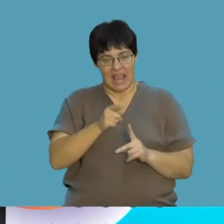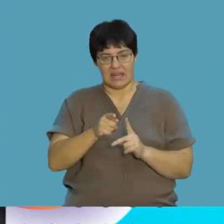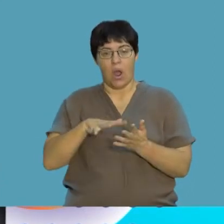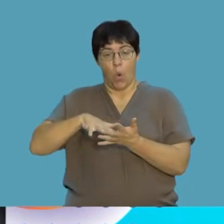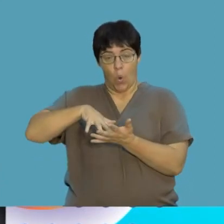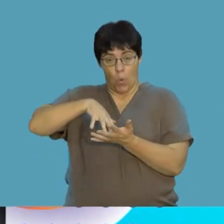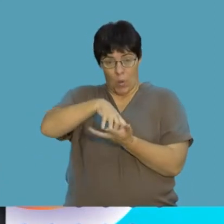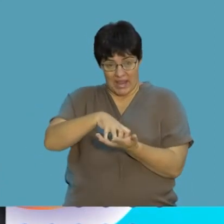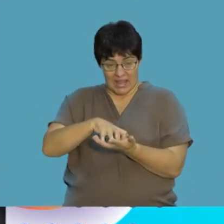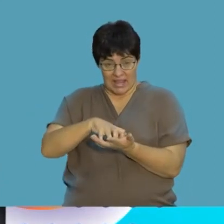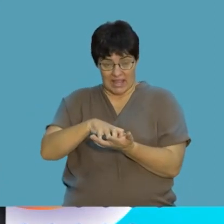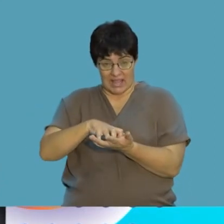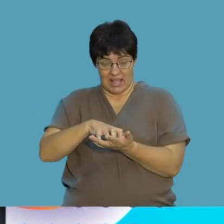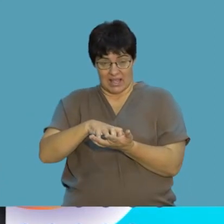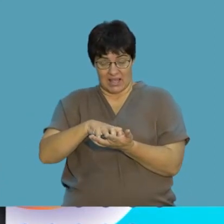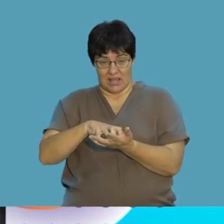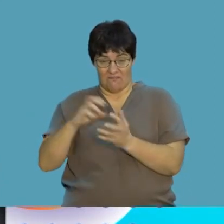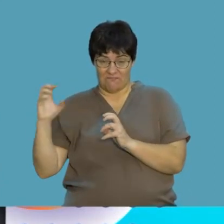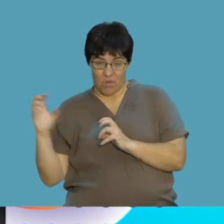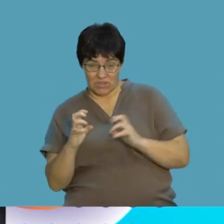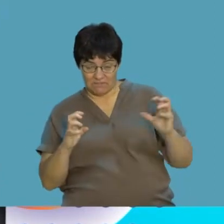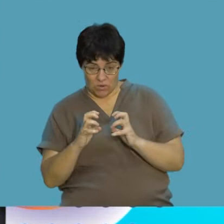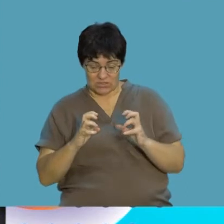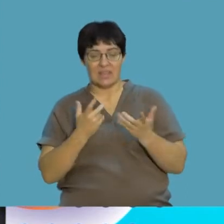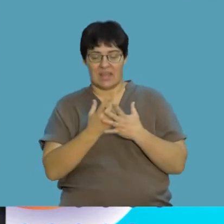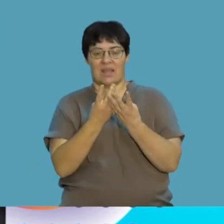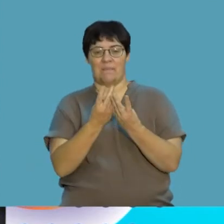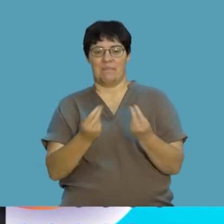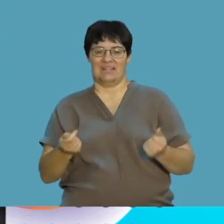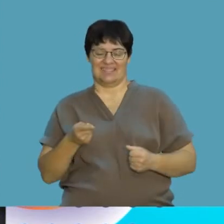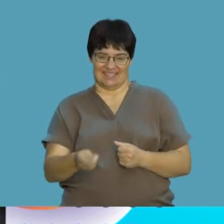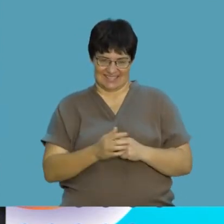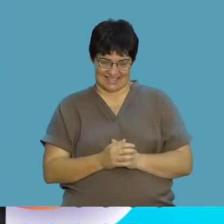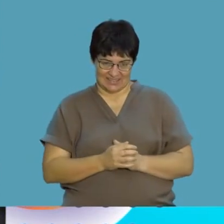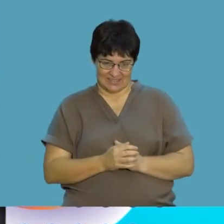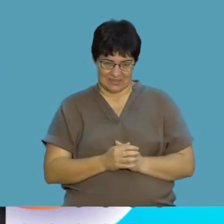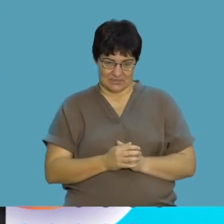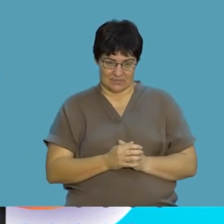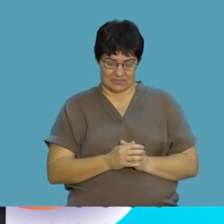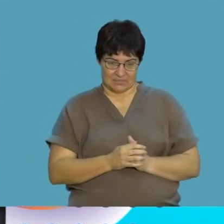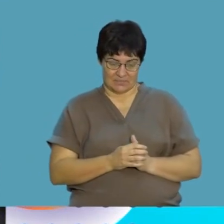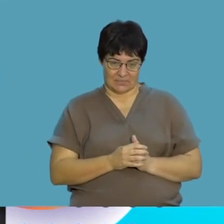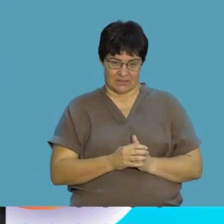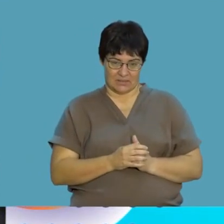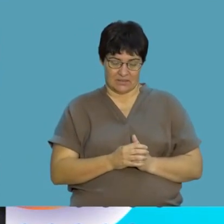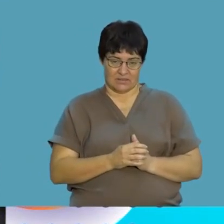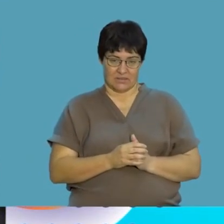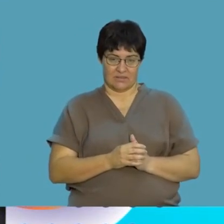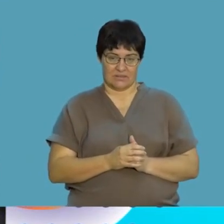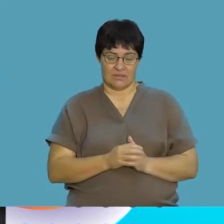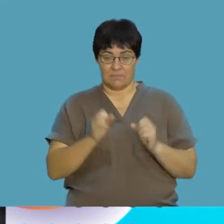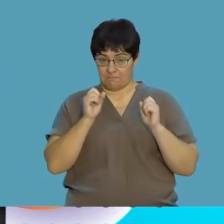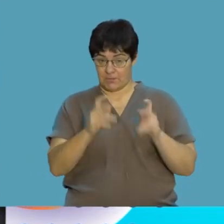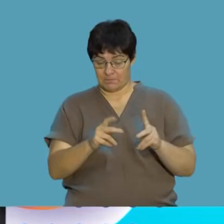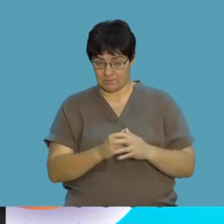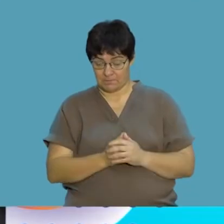phase will happen at a comparatively higher temperature than for a substance that has got, a weaker forces between the